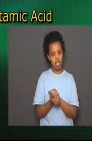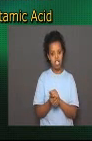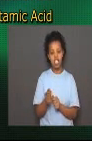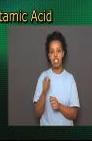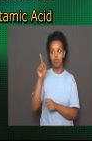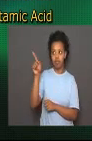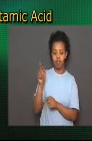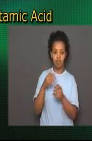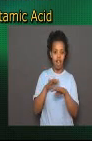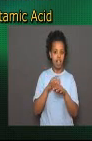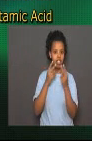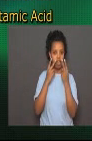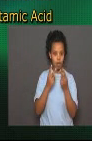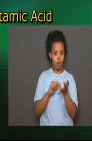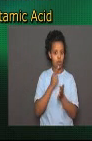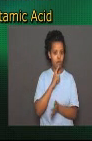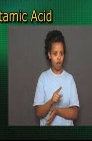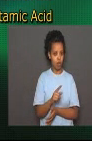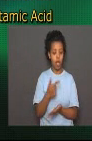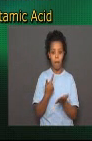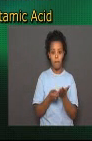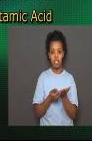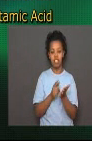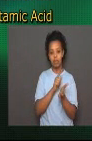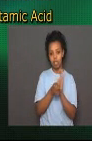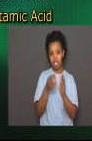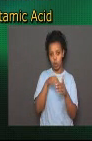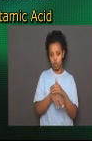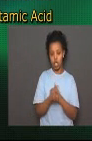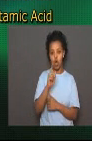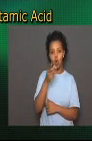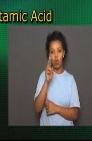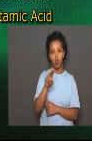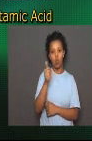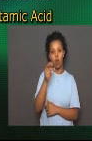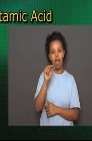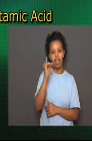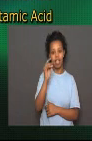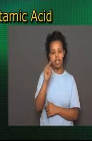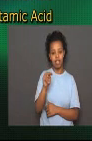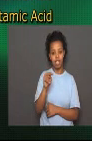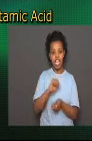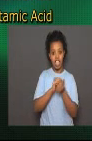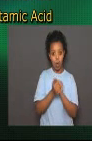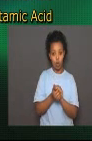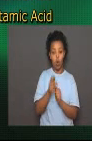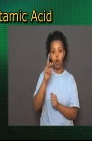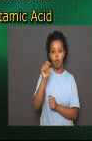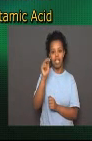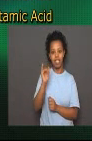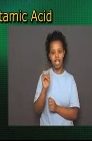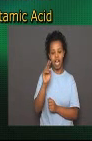here. In this example, guanine has replaced thymine, and